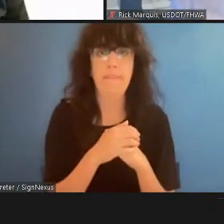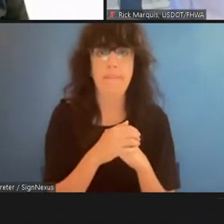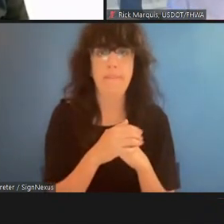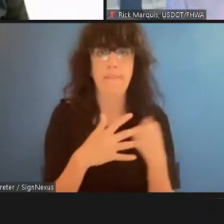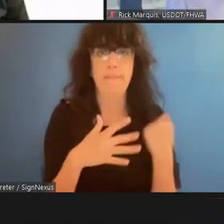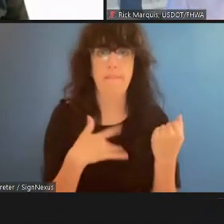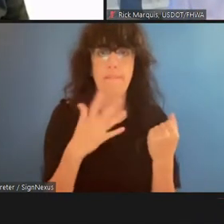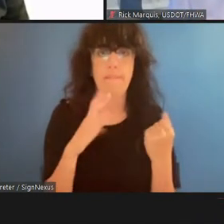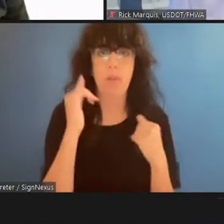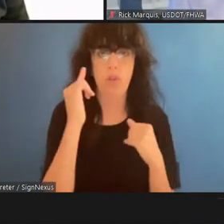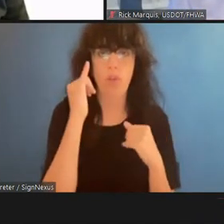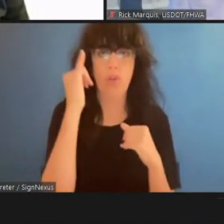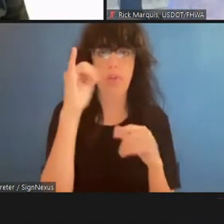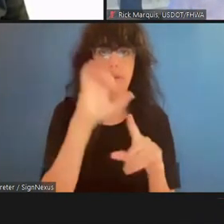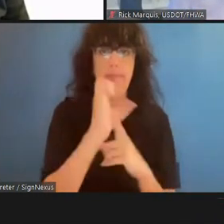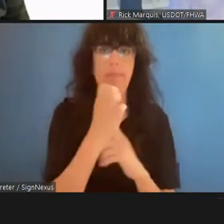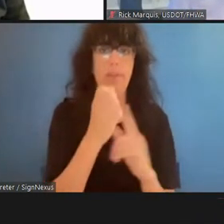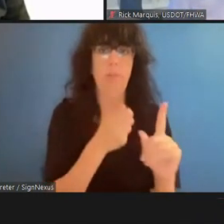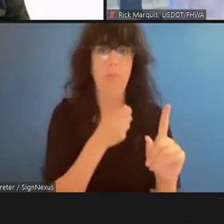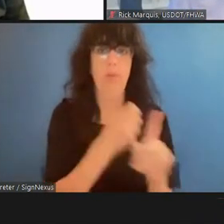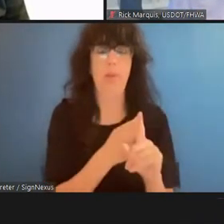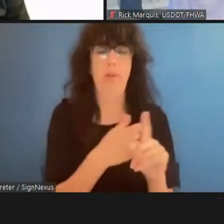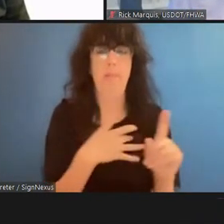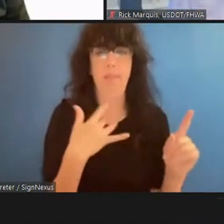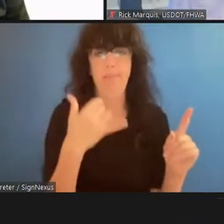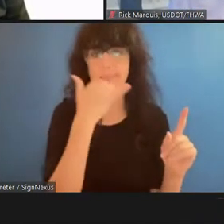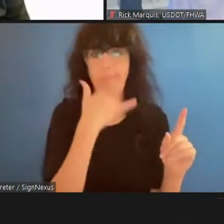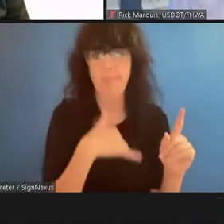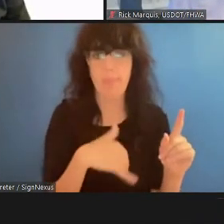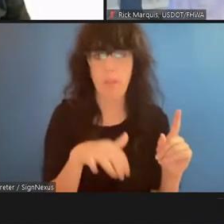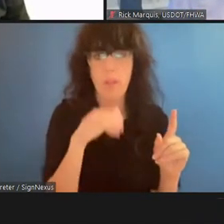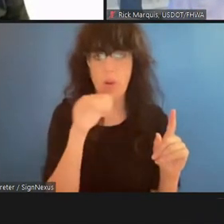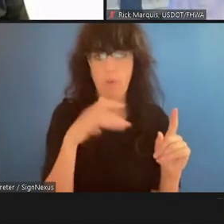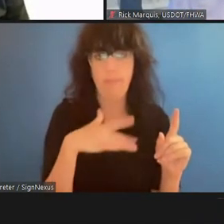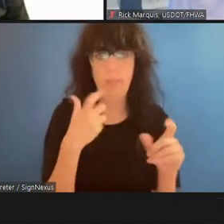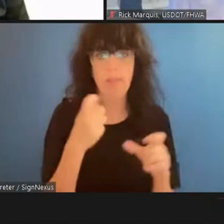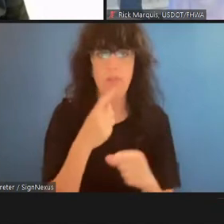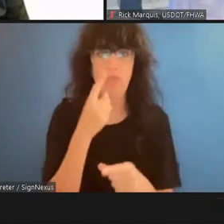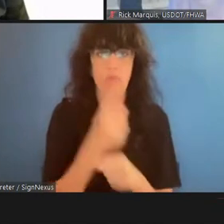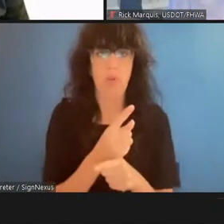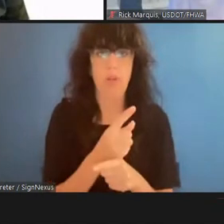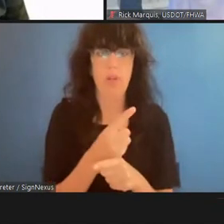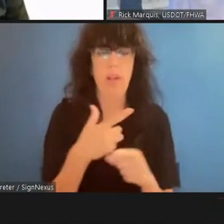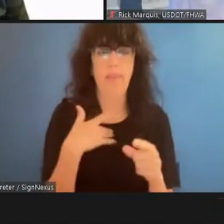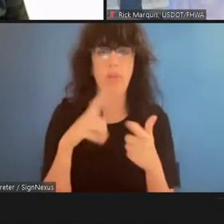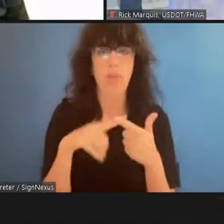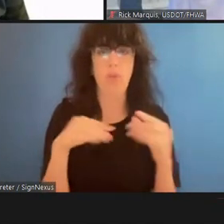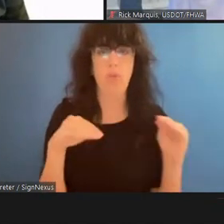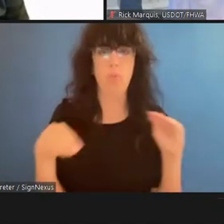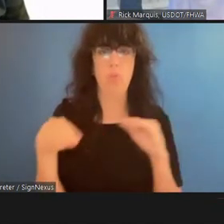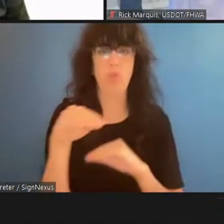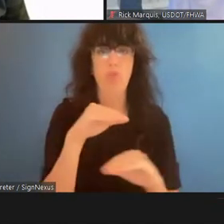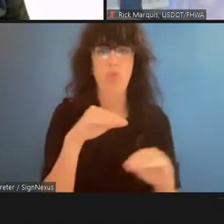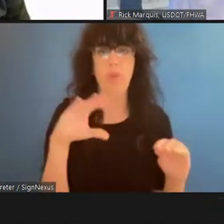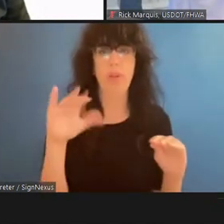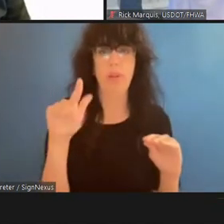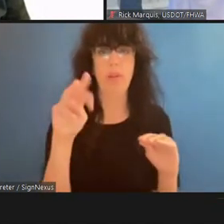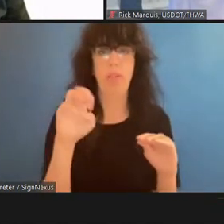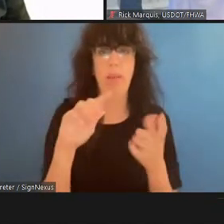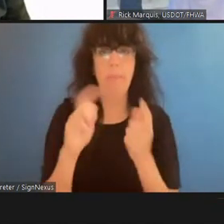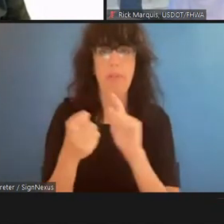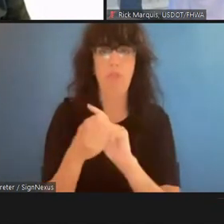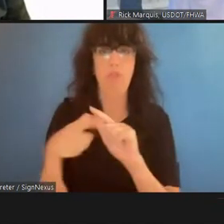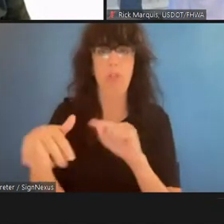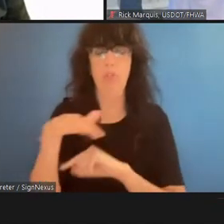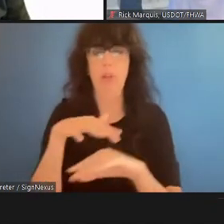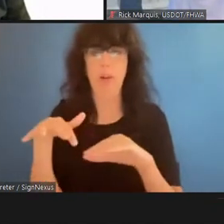this environmental impact i think is flawed i don't think it's even correct i think you're just moving the climate change area so you might